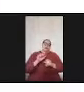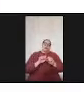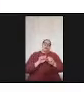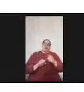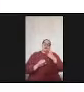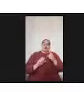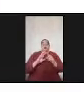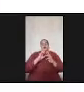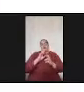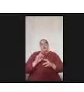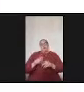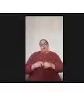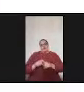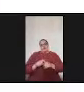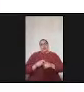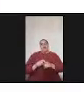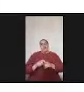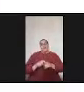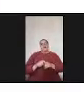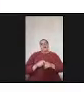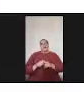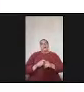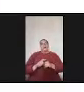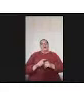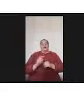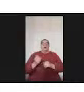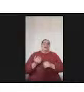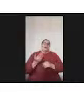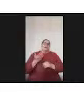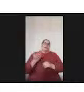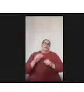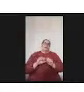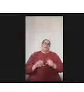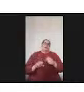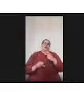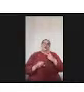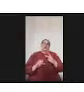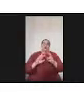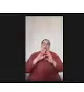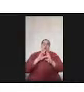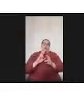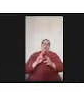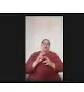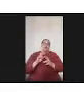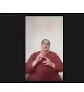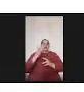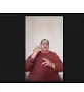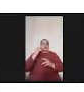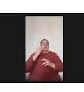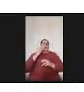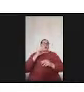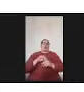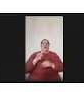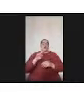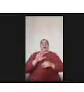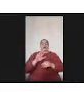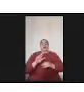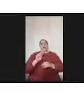report. And then submission of stage 2 report is expected on the 29th of